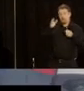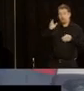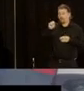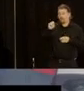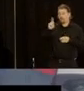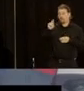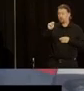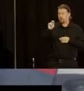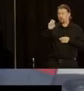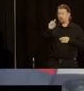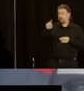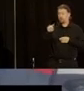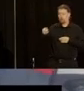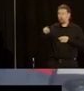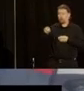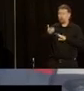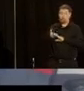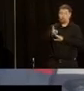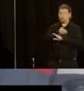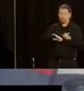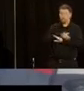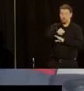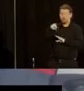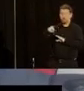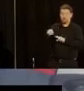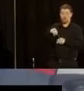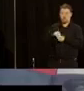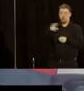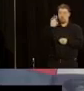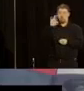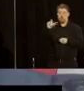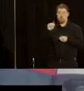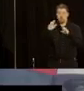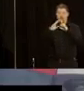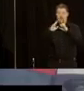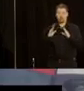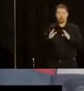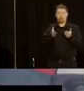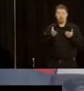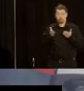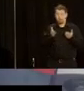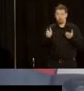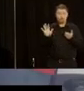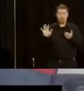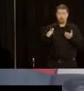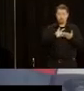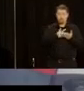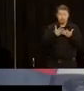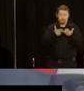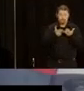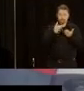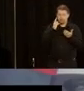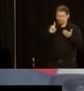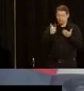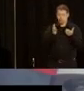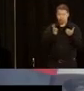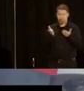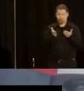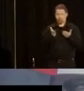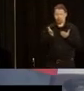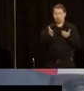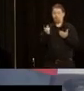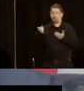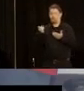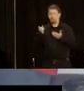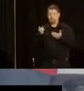many years, even before she was in the Florida House, and she had a servant's heart at that time. She went into the